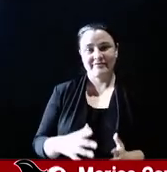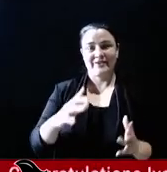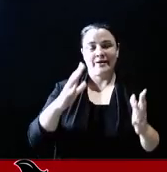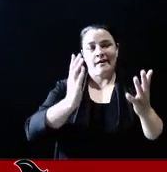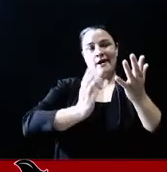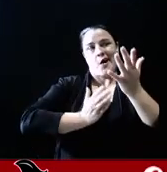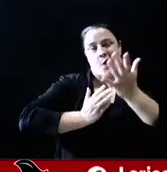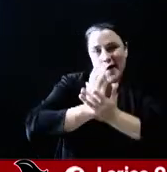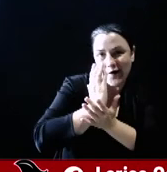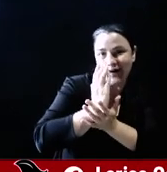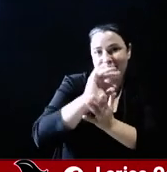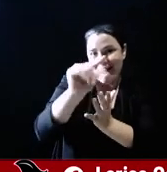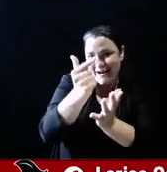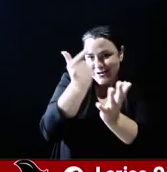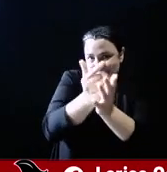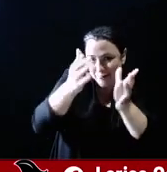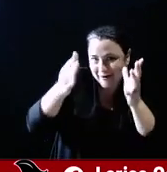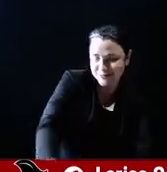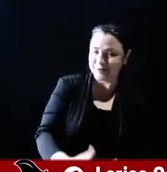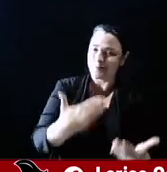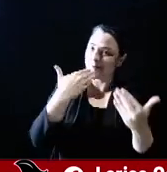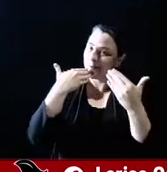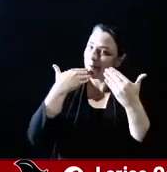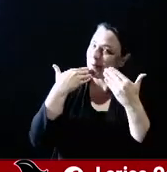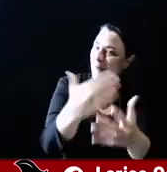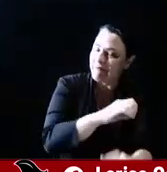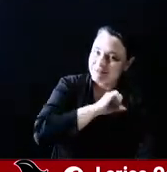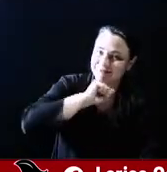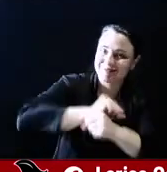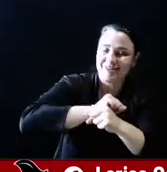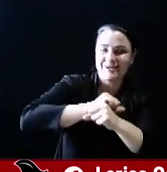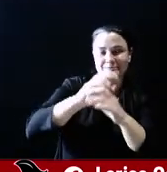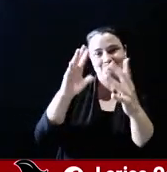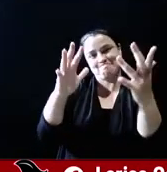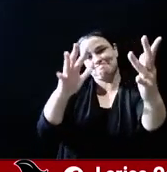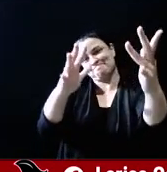All right, graduates, well done, my friends, well done.